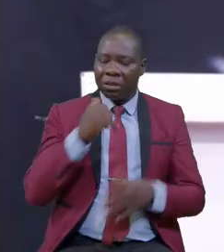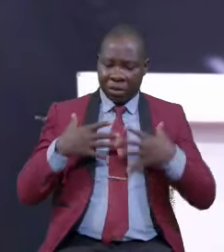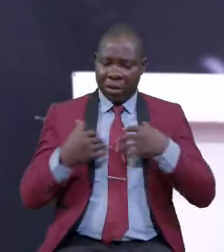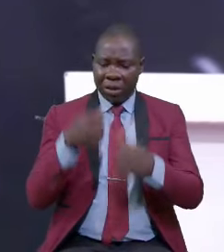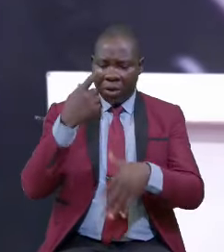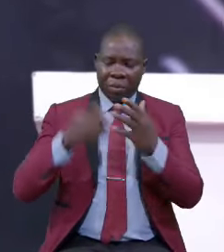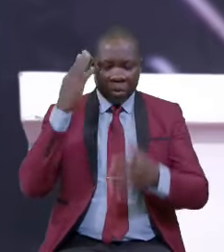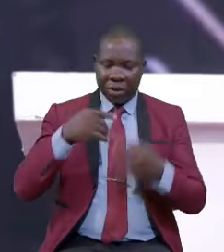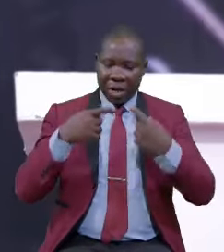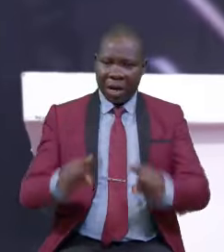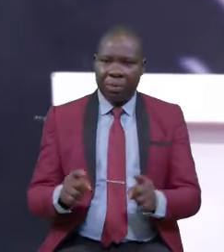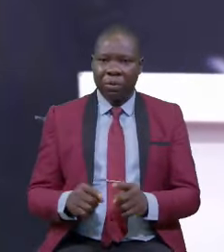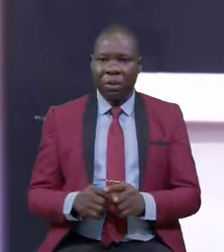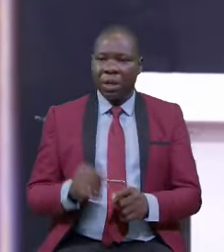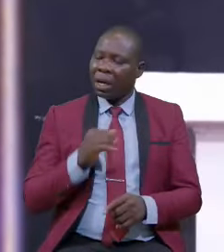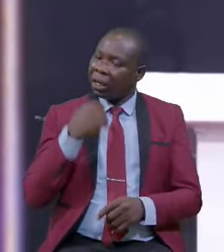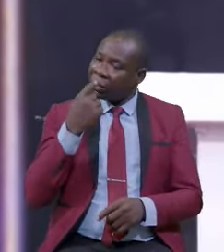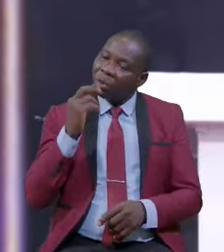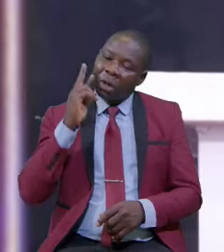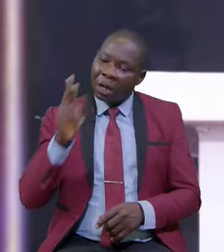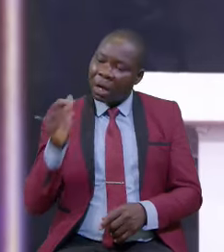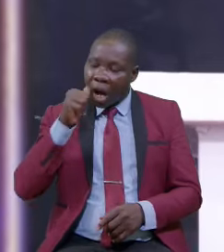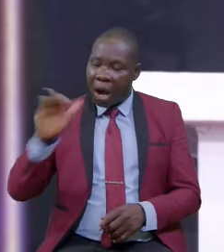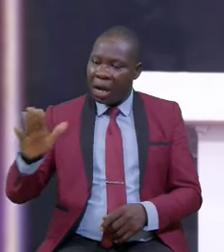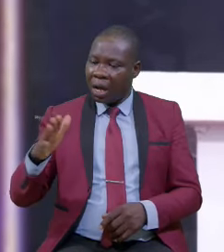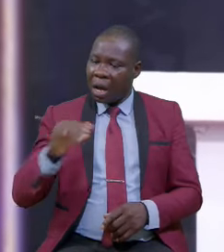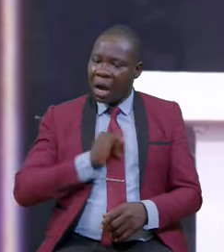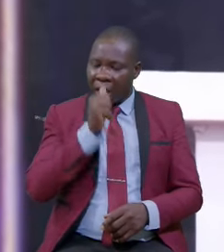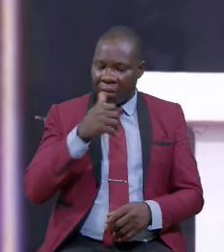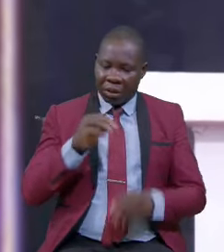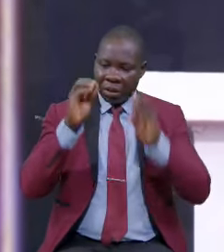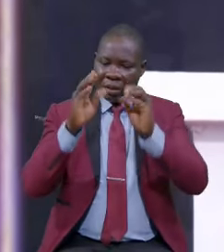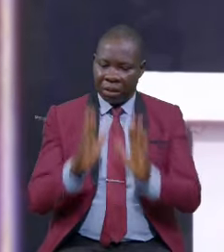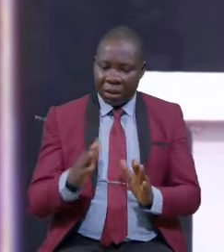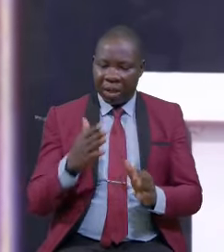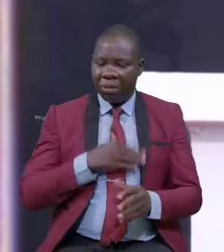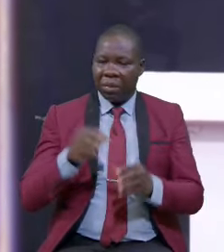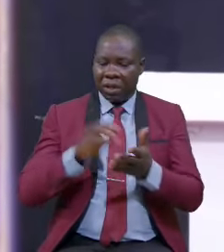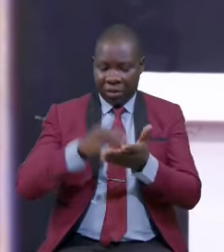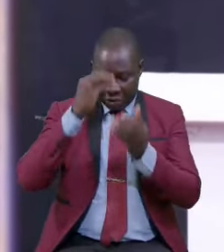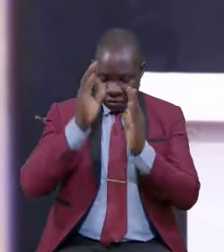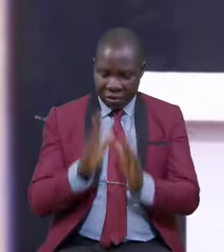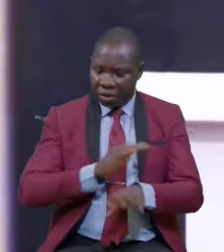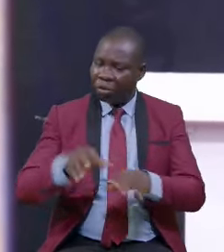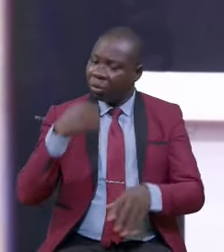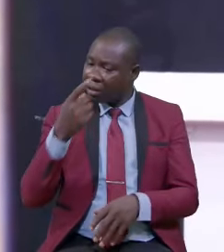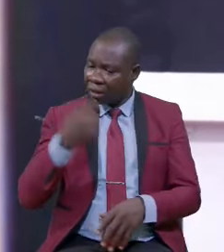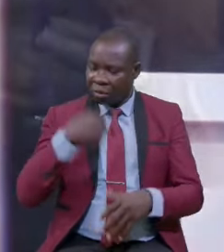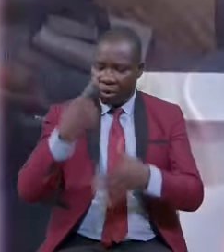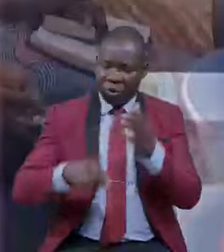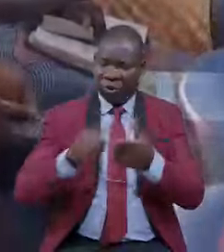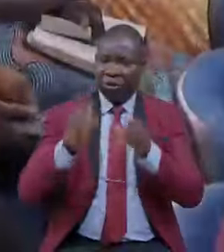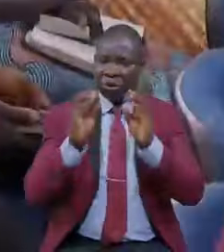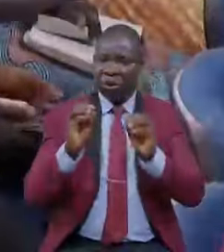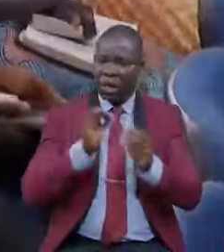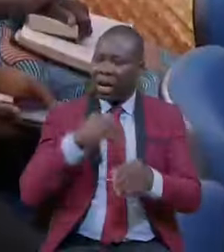I am a teacher. My students don't tell me what to teach. I teach my students what they need to